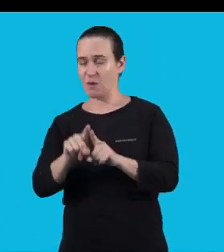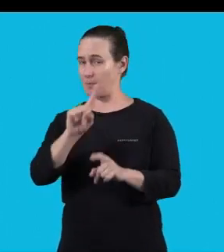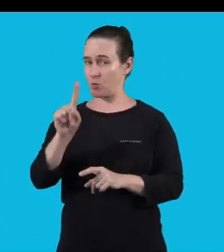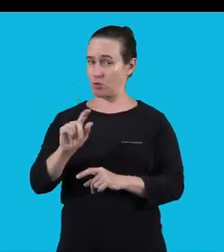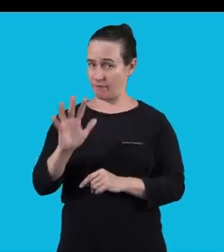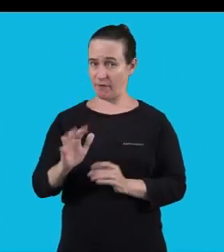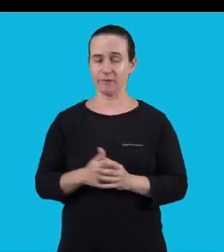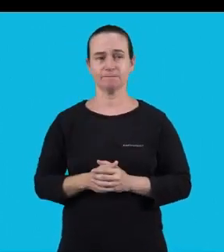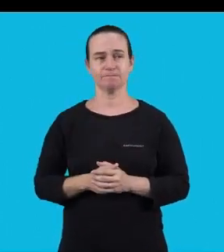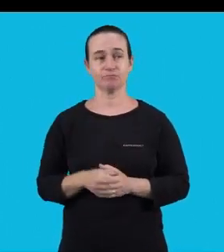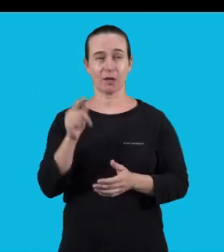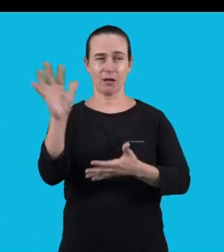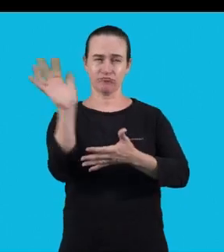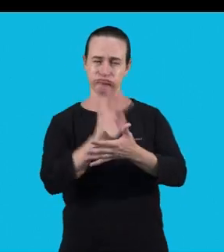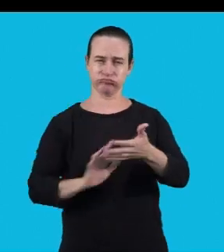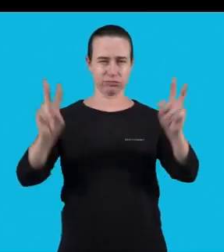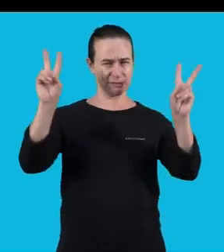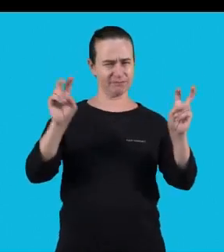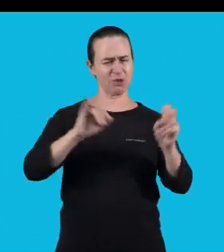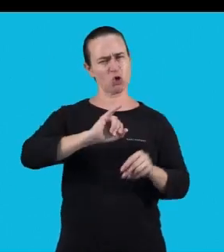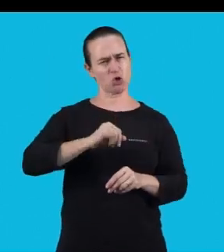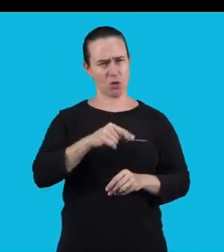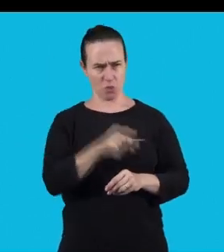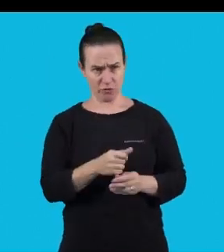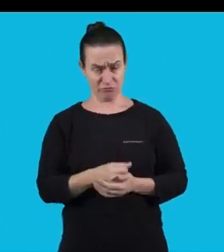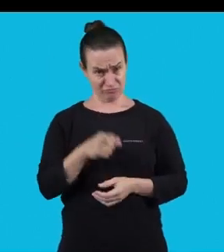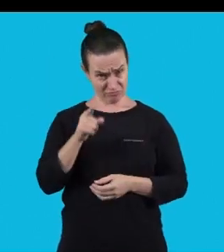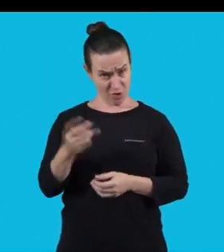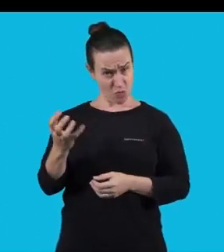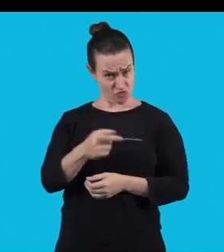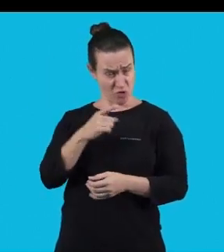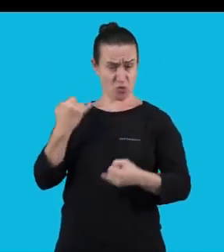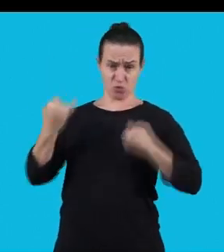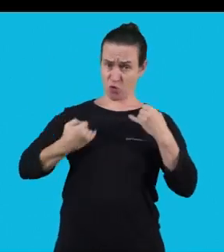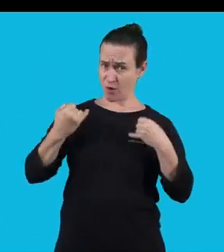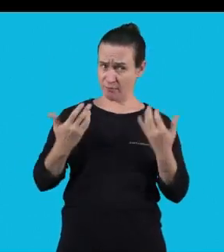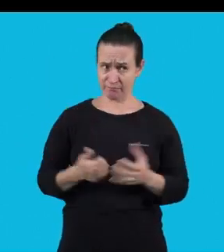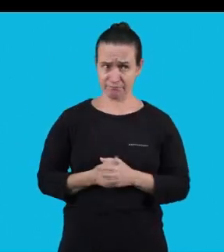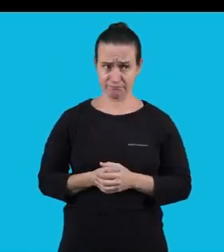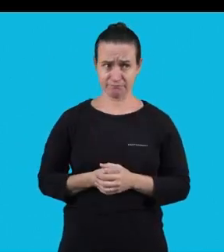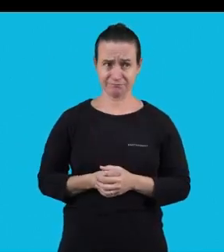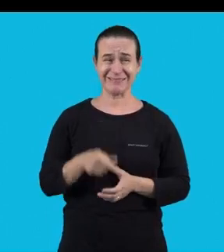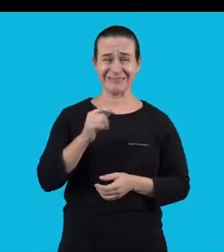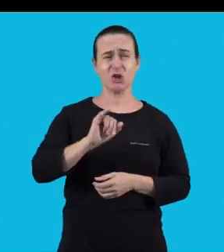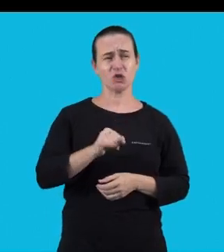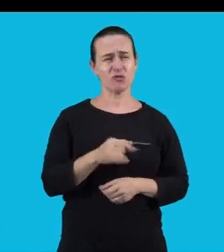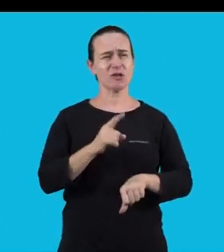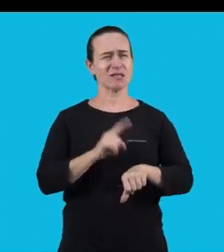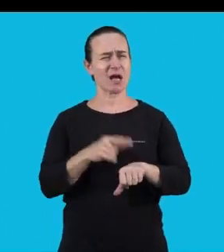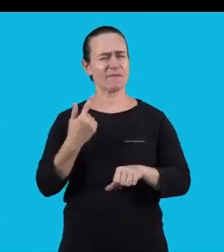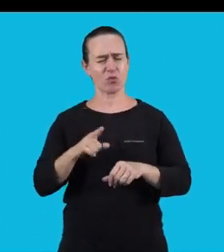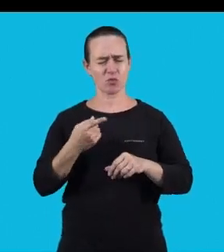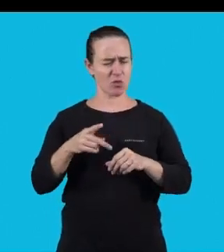5. This text is titled January, Does It Bring You Joy? January is the time